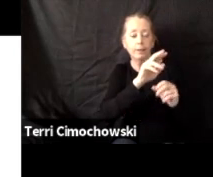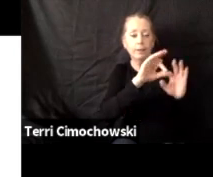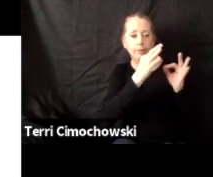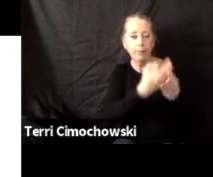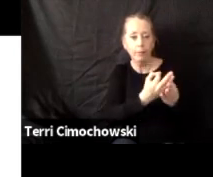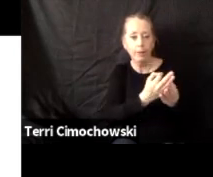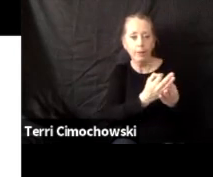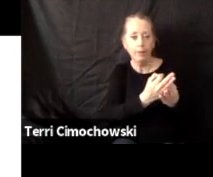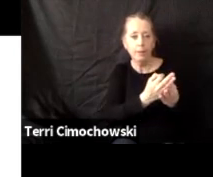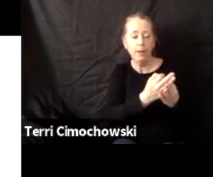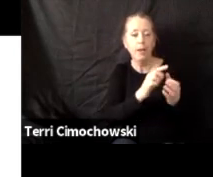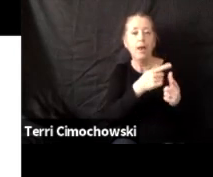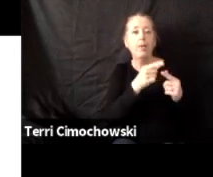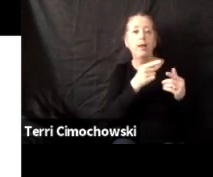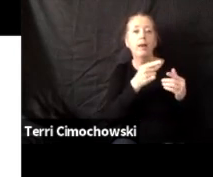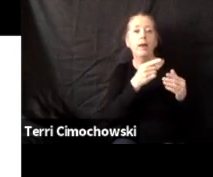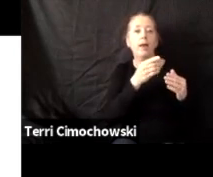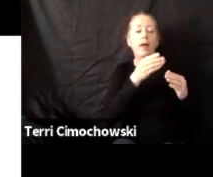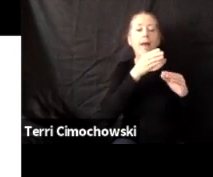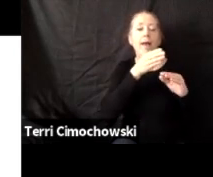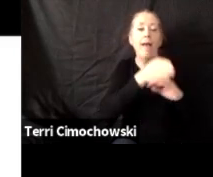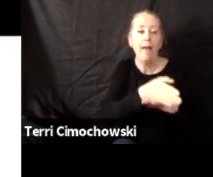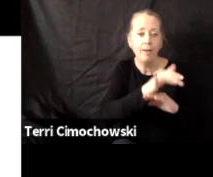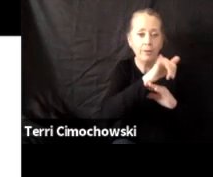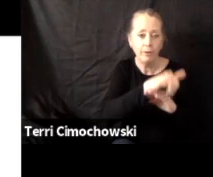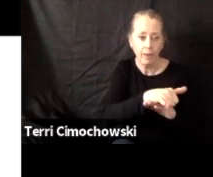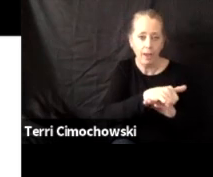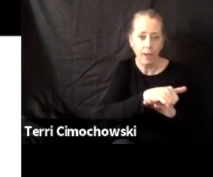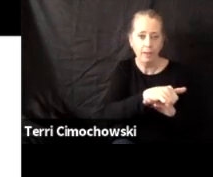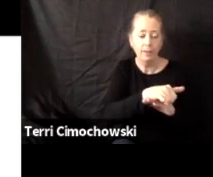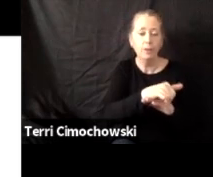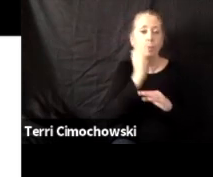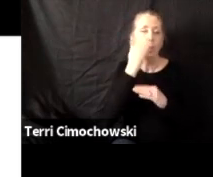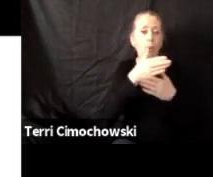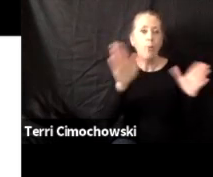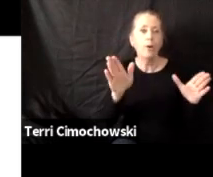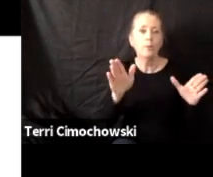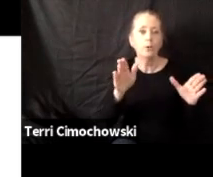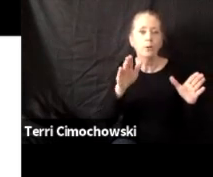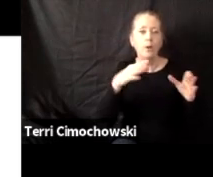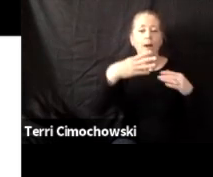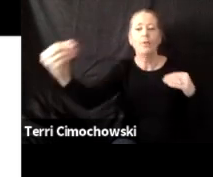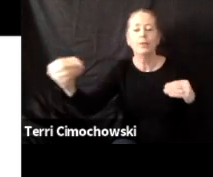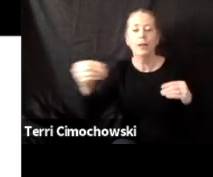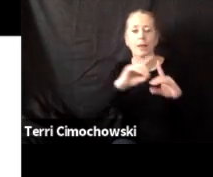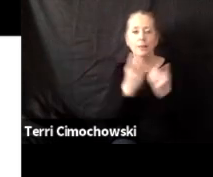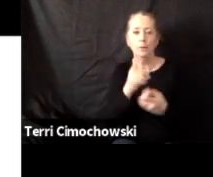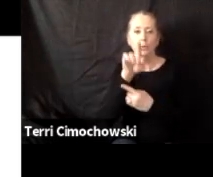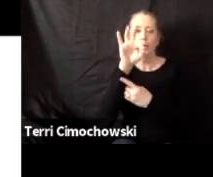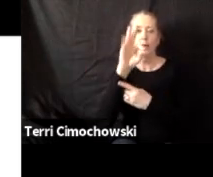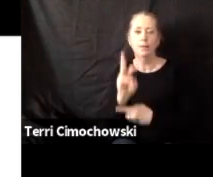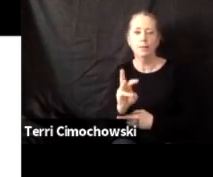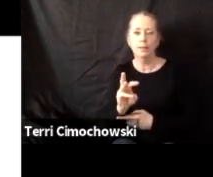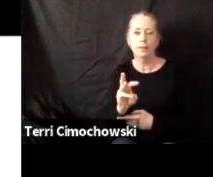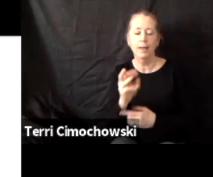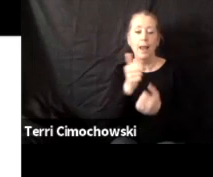up outside District 196. I don't know if we said that yet. We haven't said that yet, but yeah, that is the plan, is to open it to